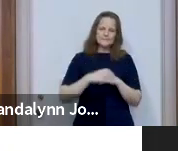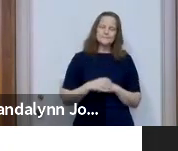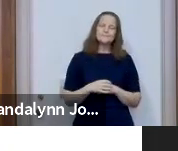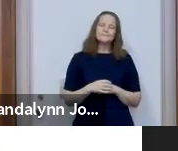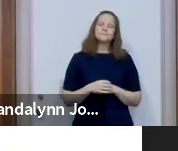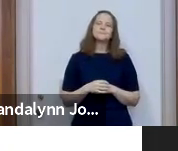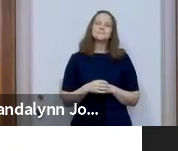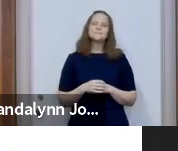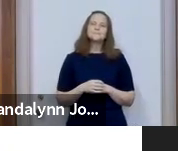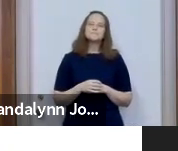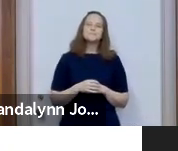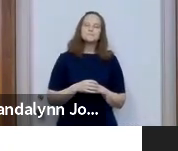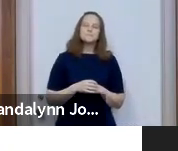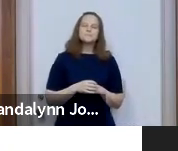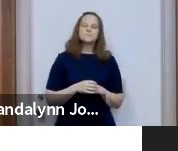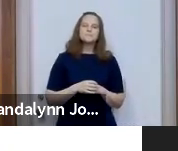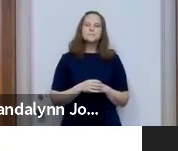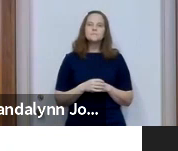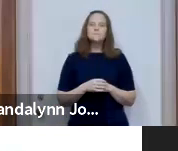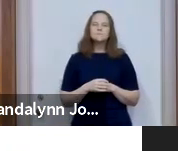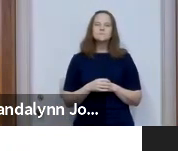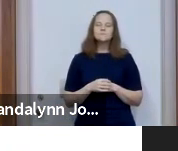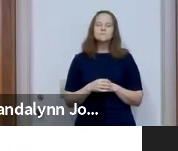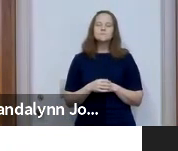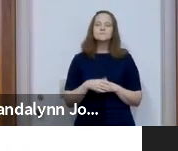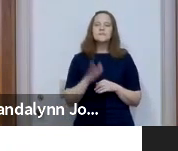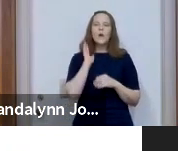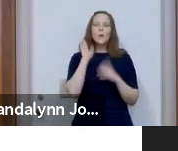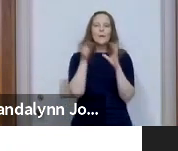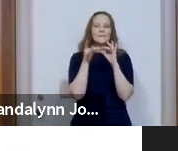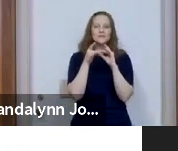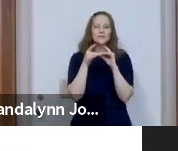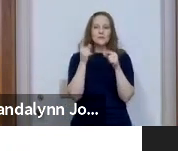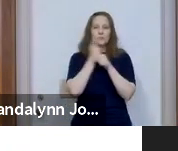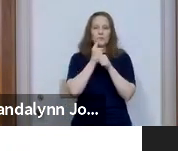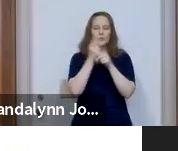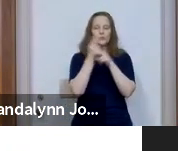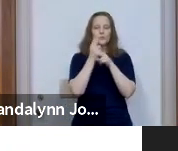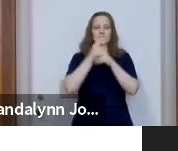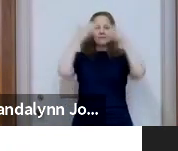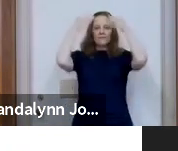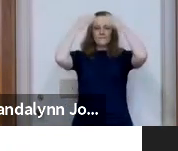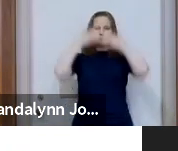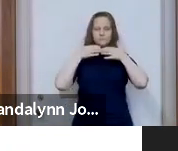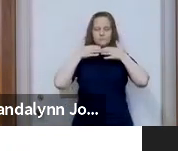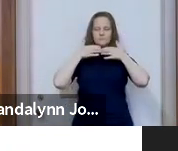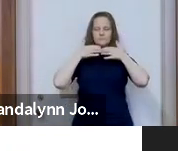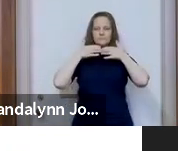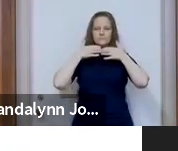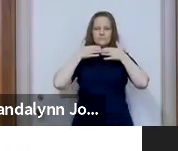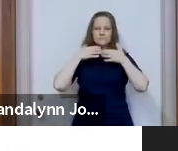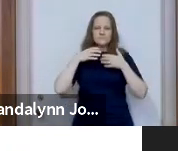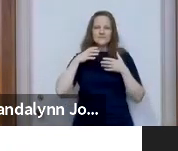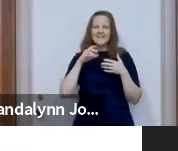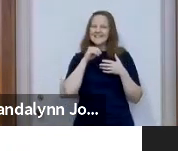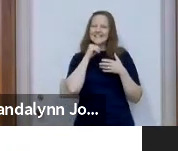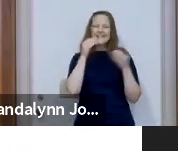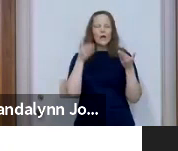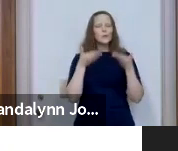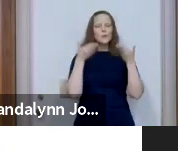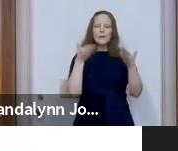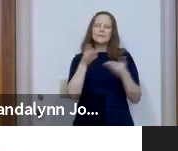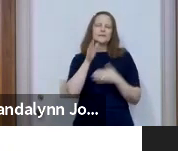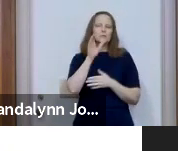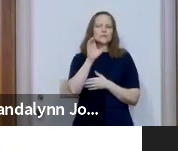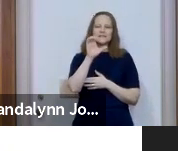face coverings. Let me mention the appropriate use of face shields. So face shields are generally not recommended by the